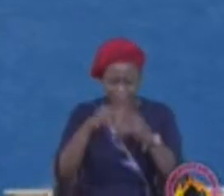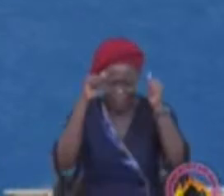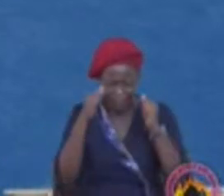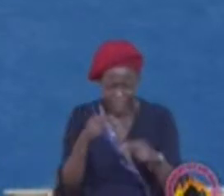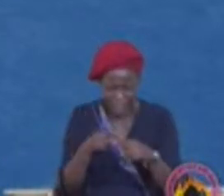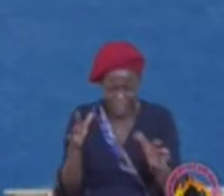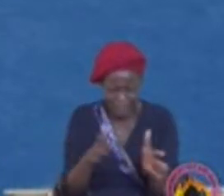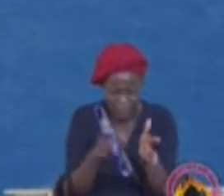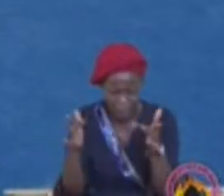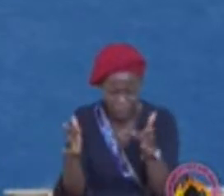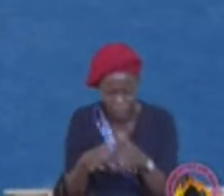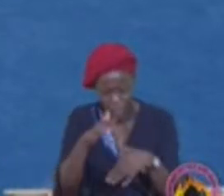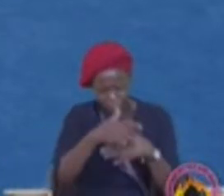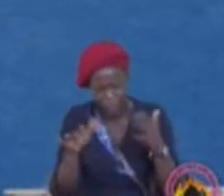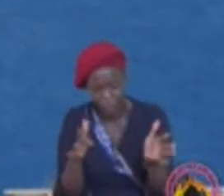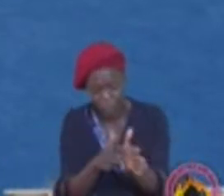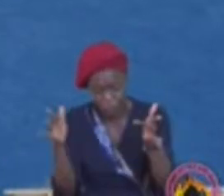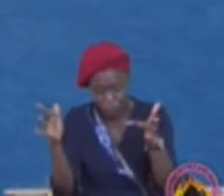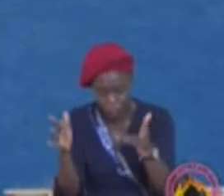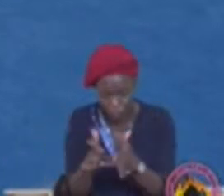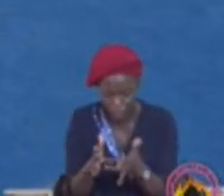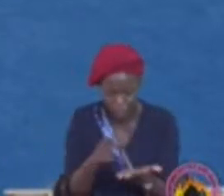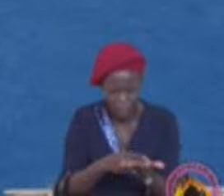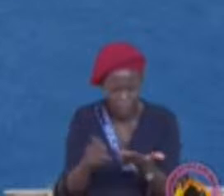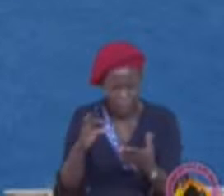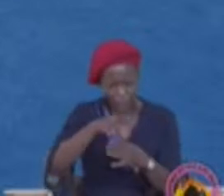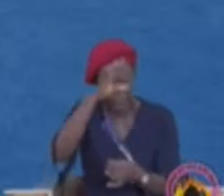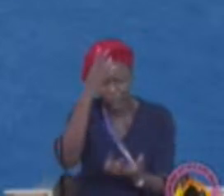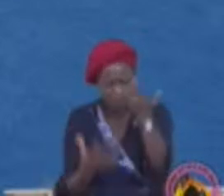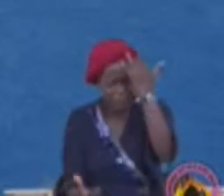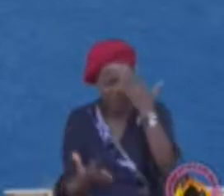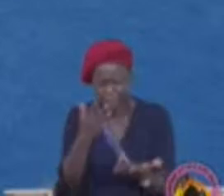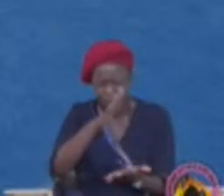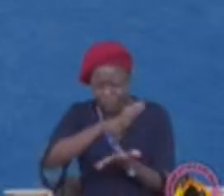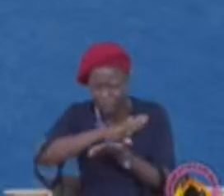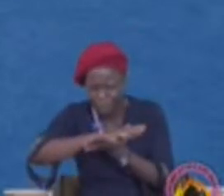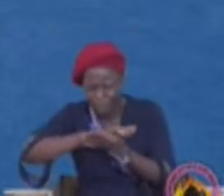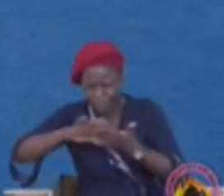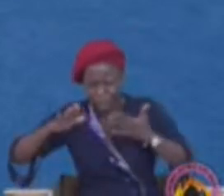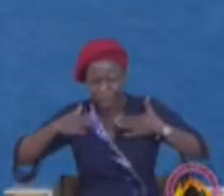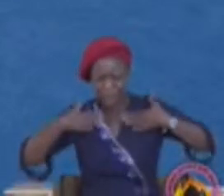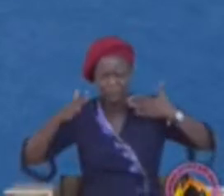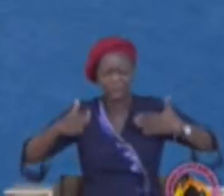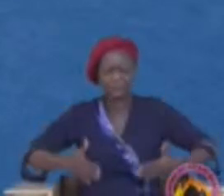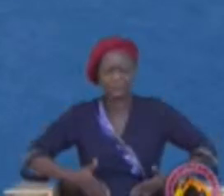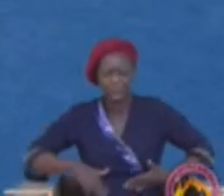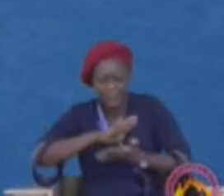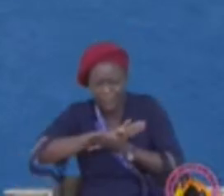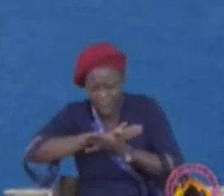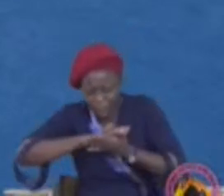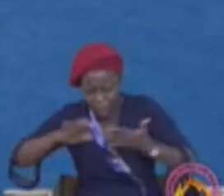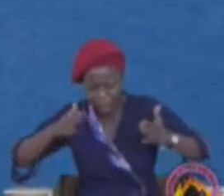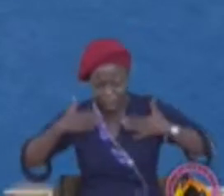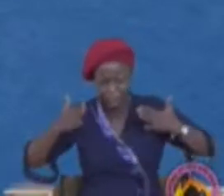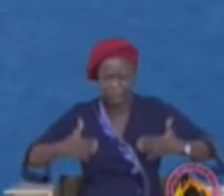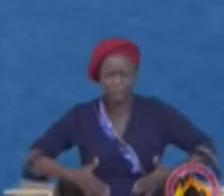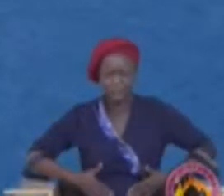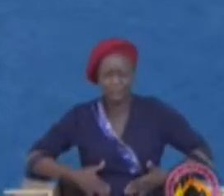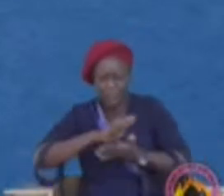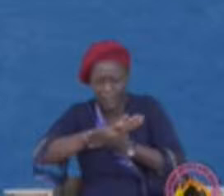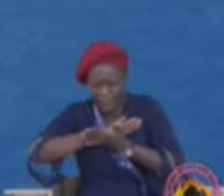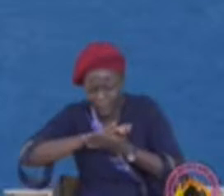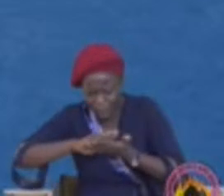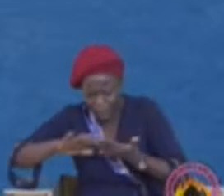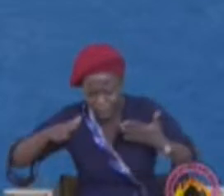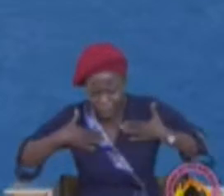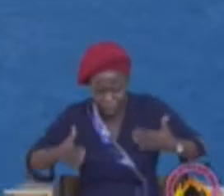Jesus. Blood of Jesus. Holy Ghost fire. Detoxify my body. Detoxify my body. In the name